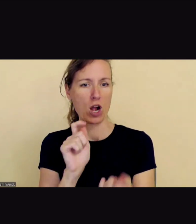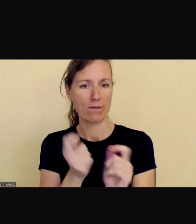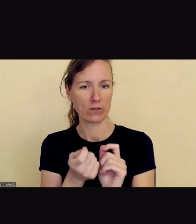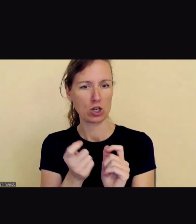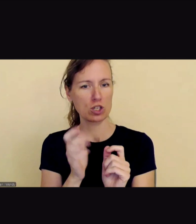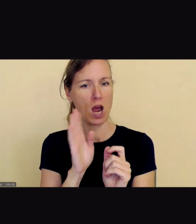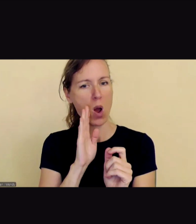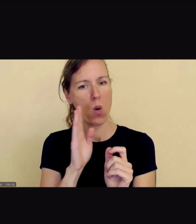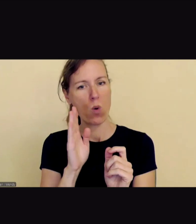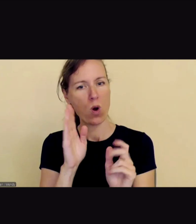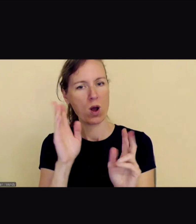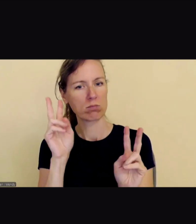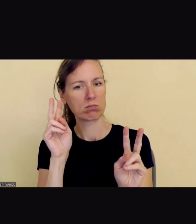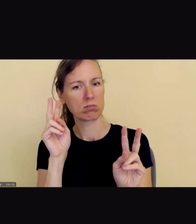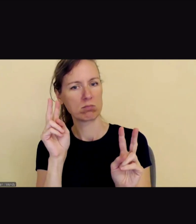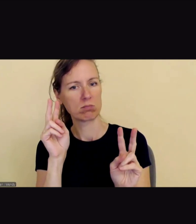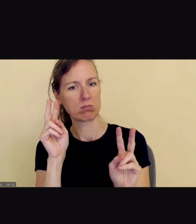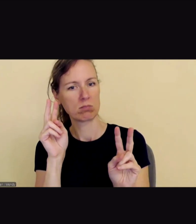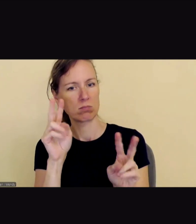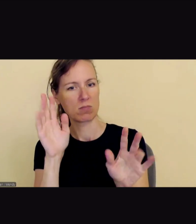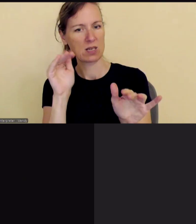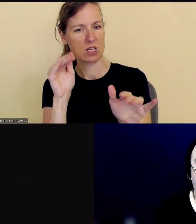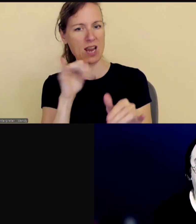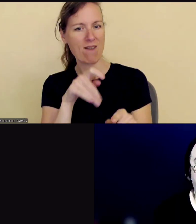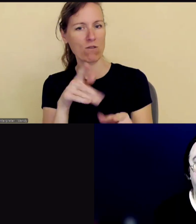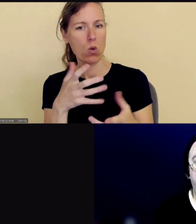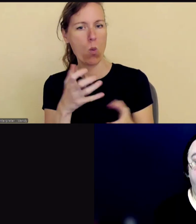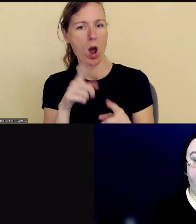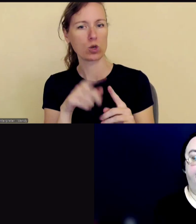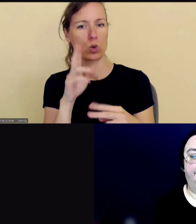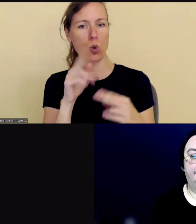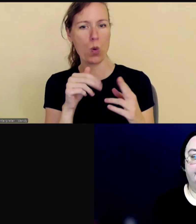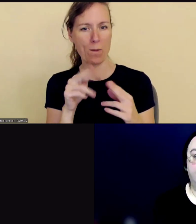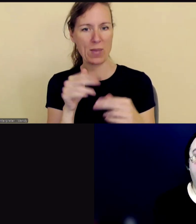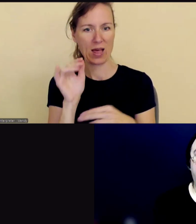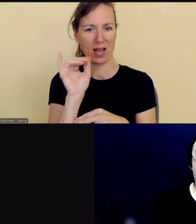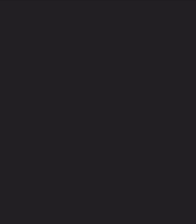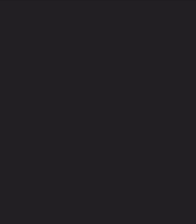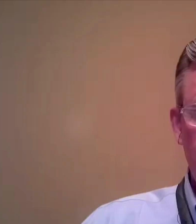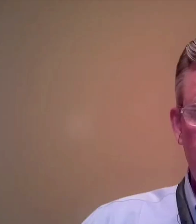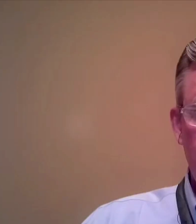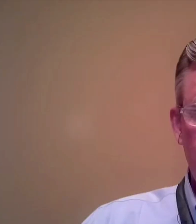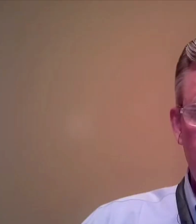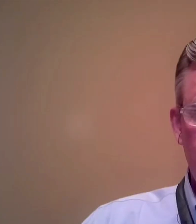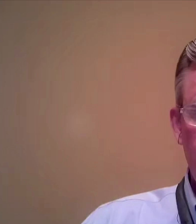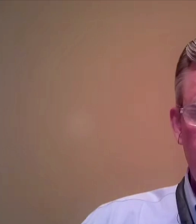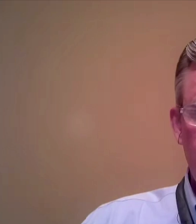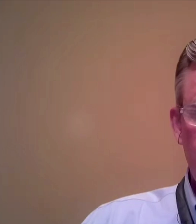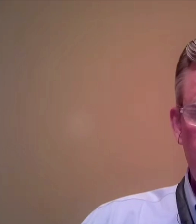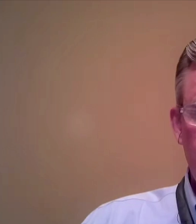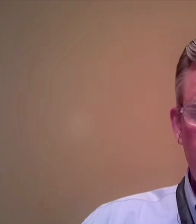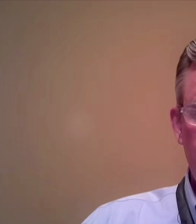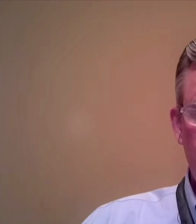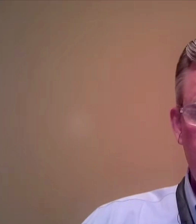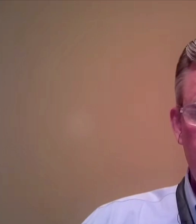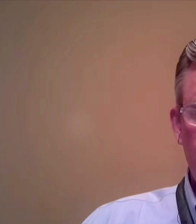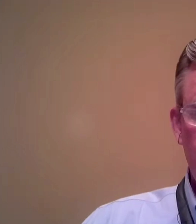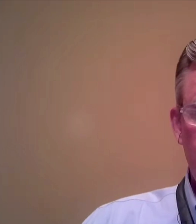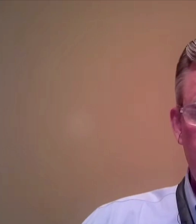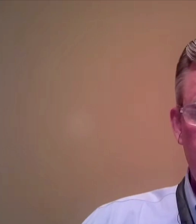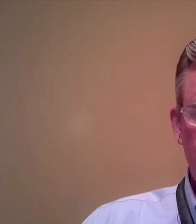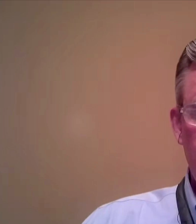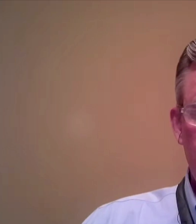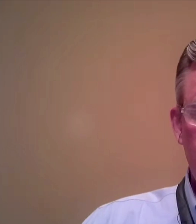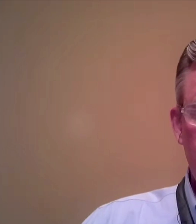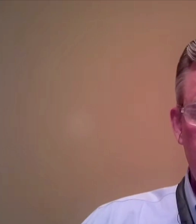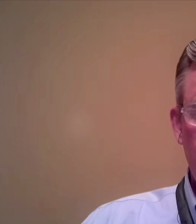CIP. Is that your intention so that you do have $50,000 to work with? Correct. 2 years out?